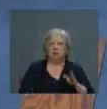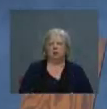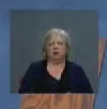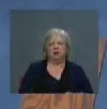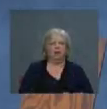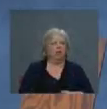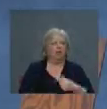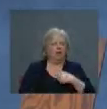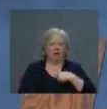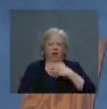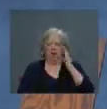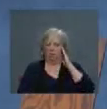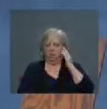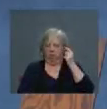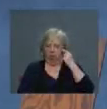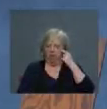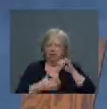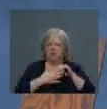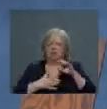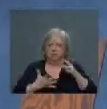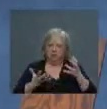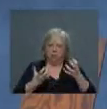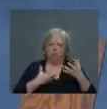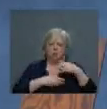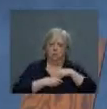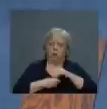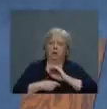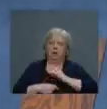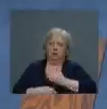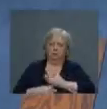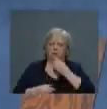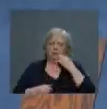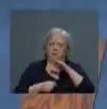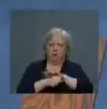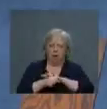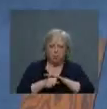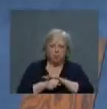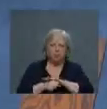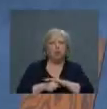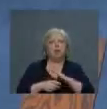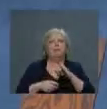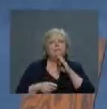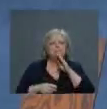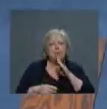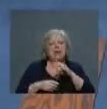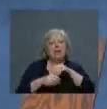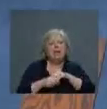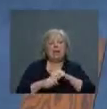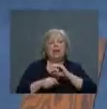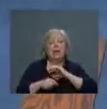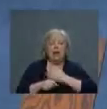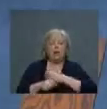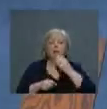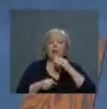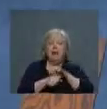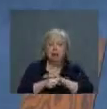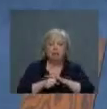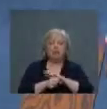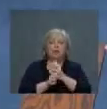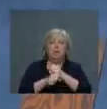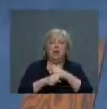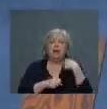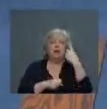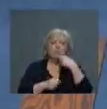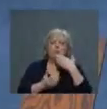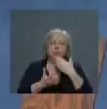And I would think if they want to be in our neighborhood, be in our neighborhood and make it look presentable. I try to keep